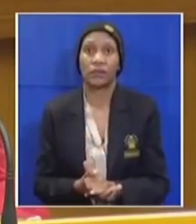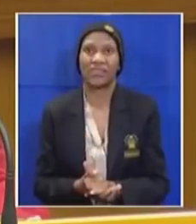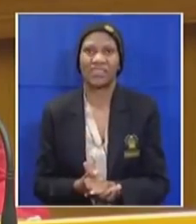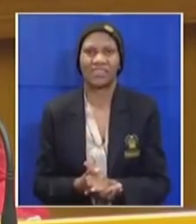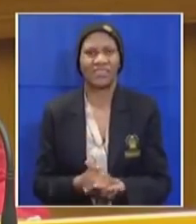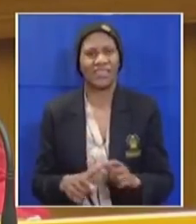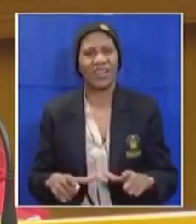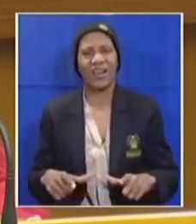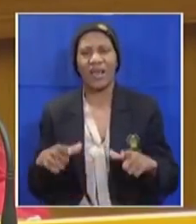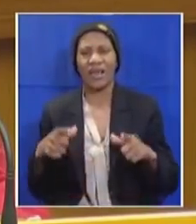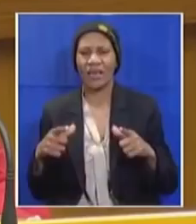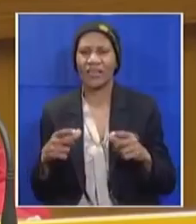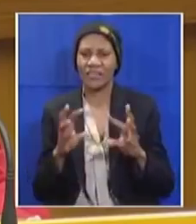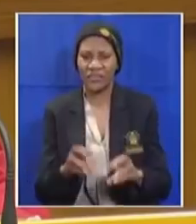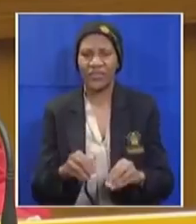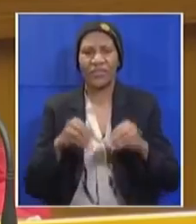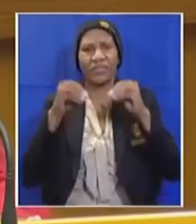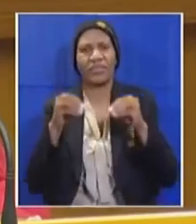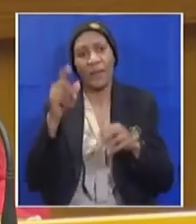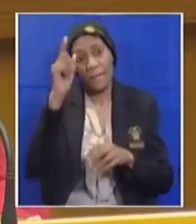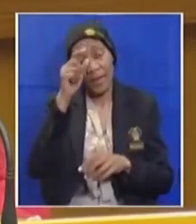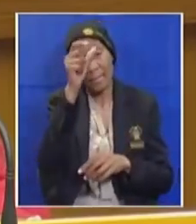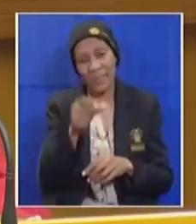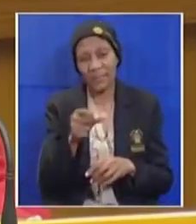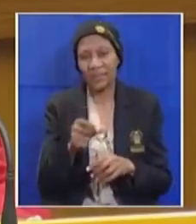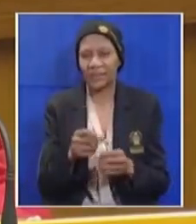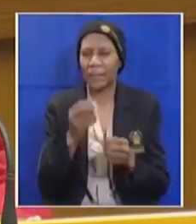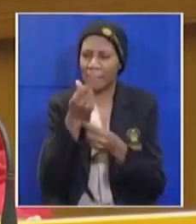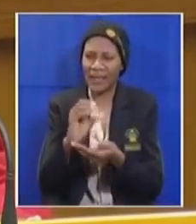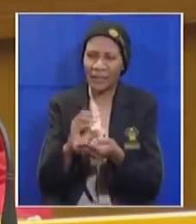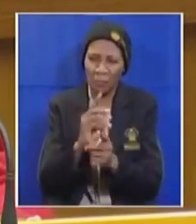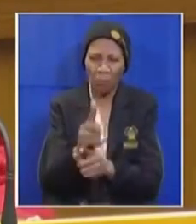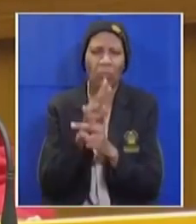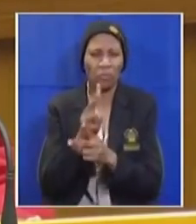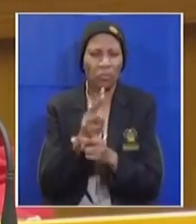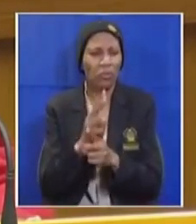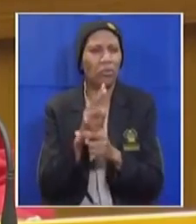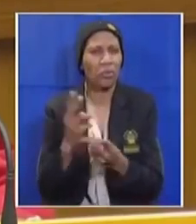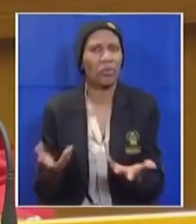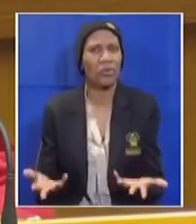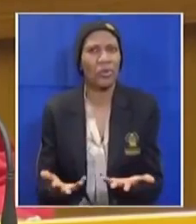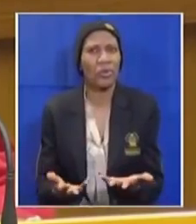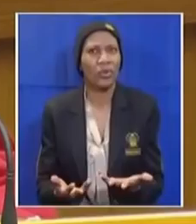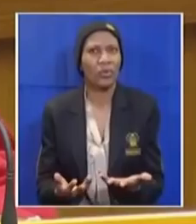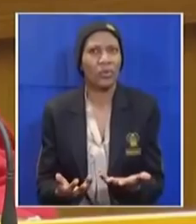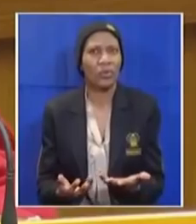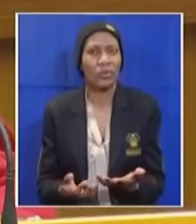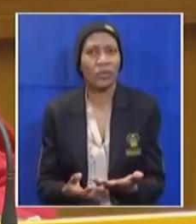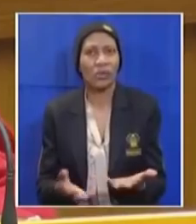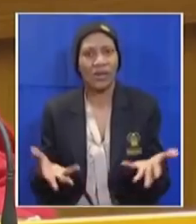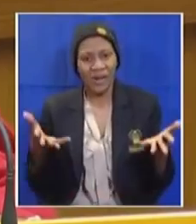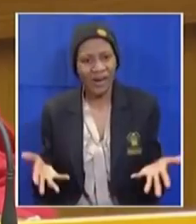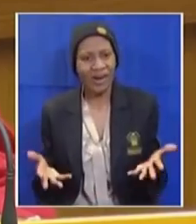for a black person that is over-indebted by their capitalist behavior from Britain and all of that. So